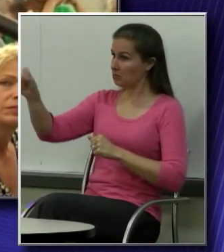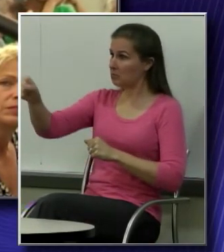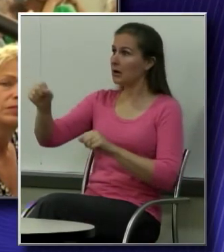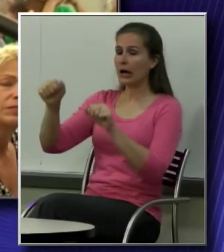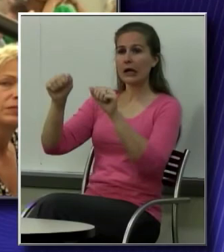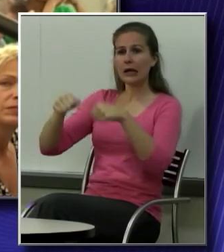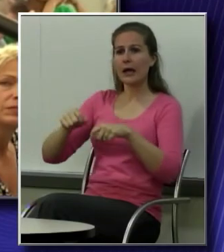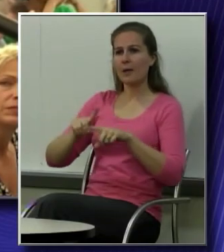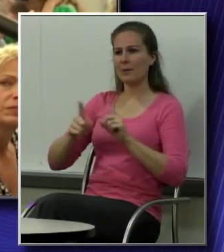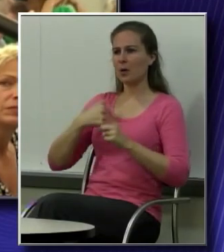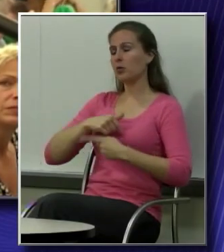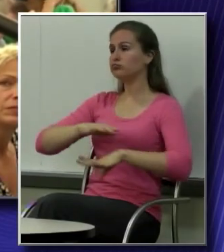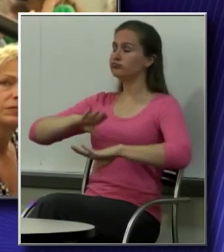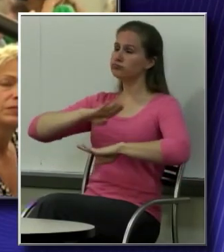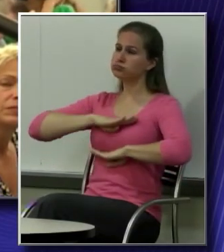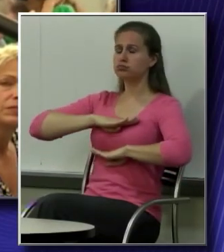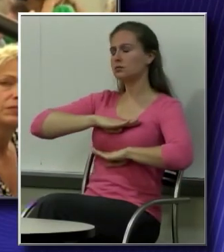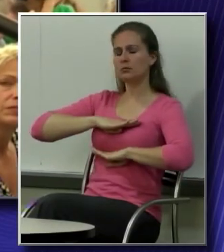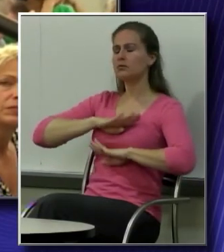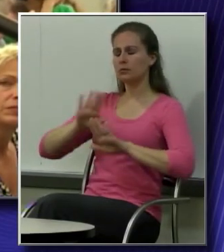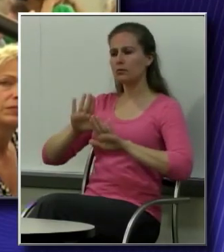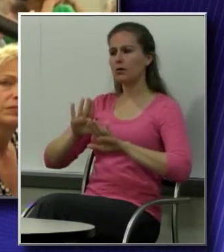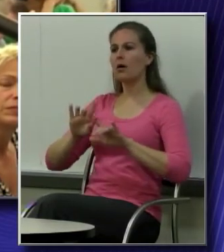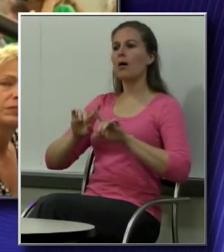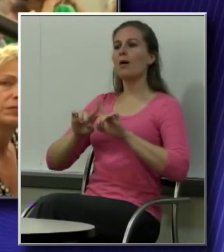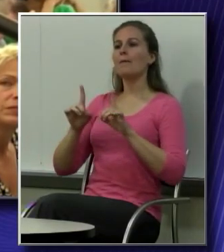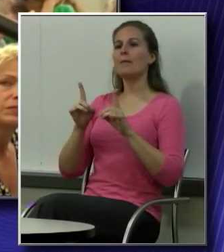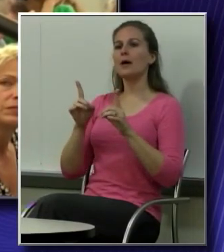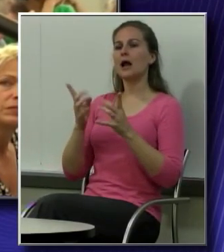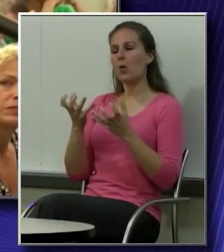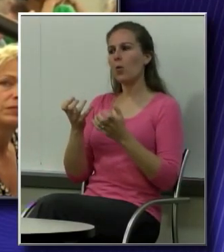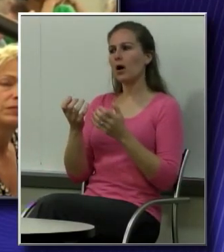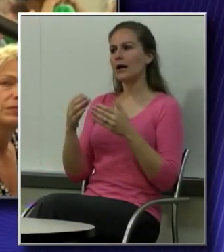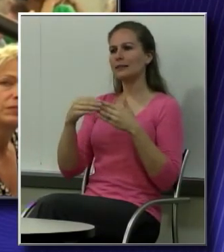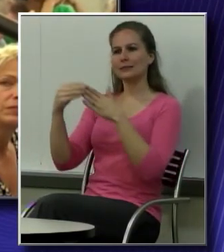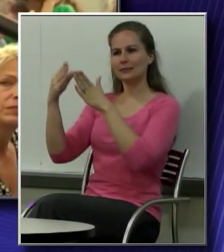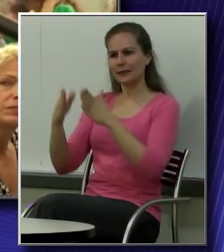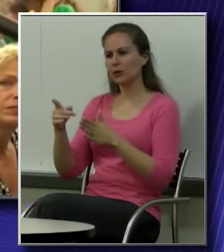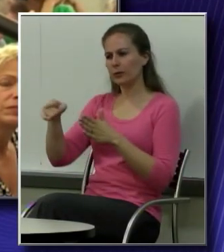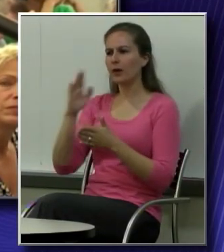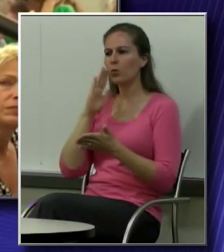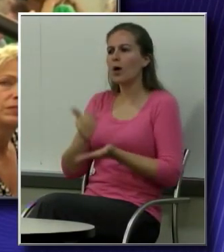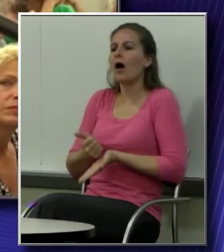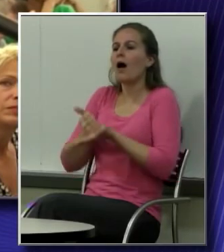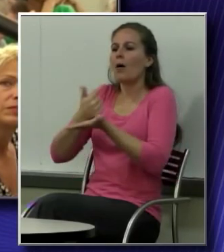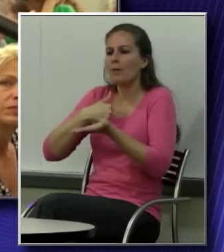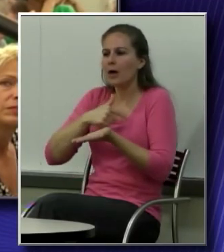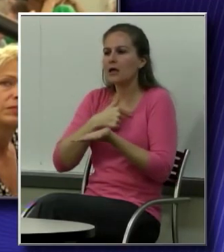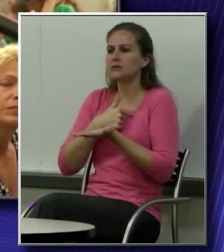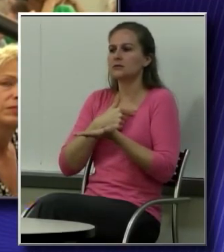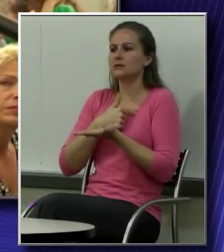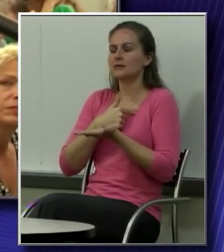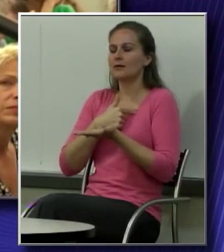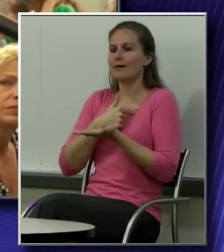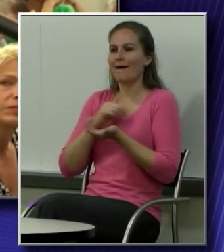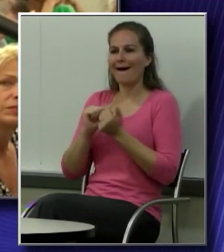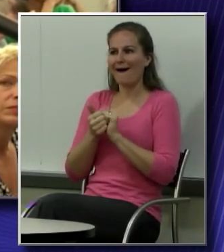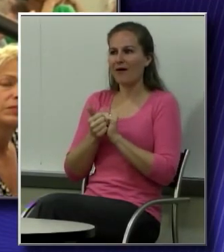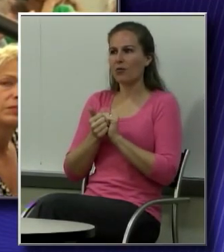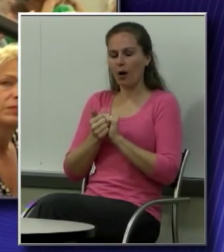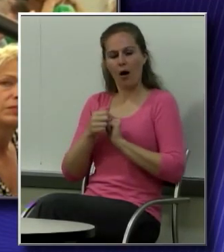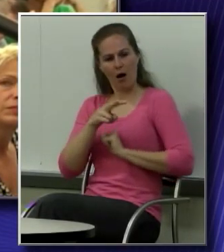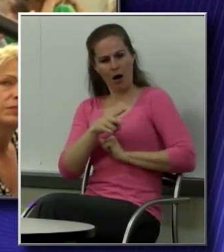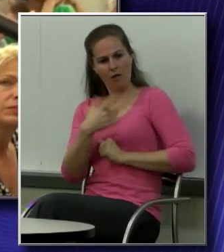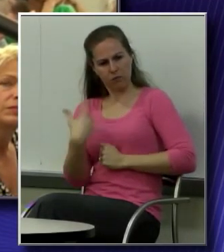be content. We should always be pushing forward. But I want a leader who's going to move us forward, already building on our strengths, not come in with